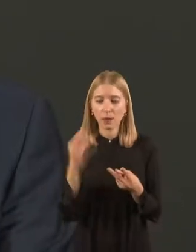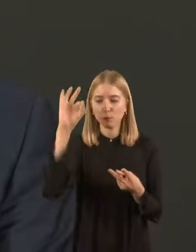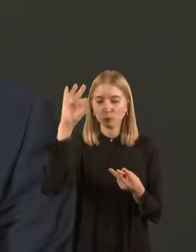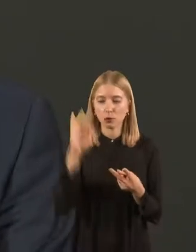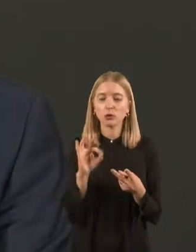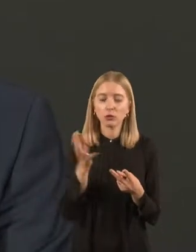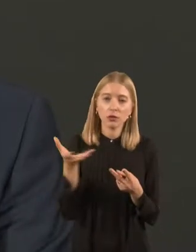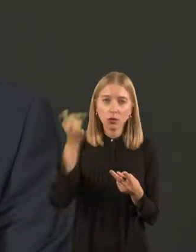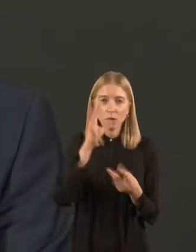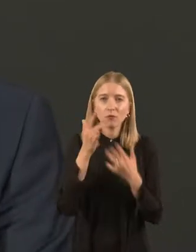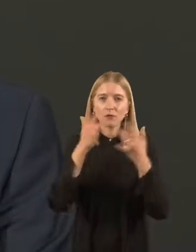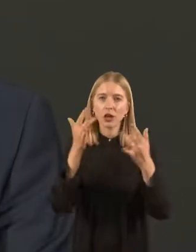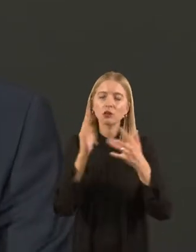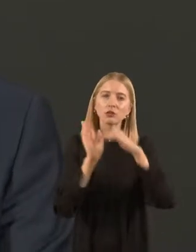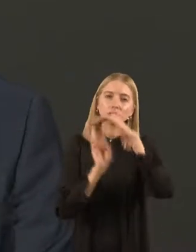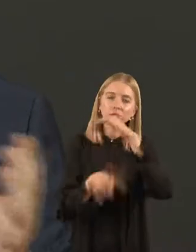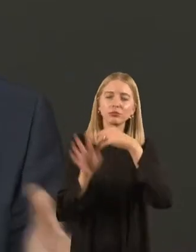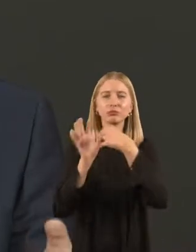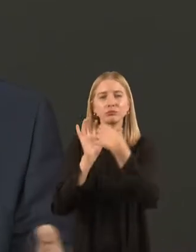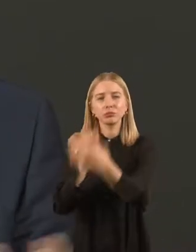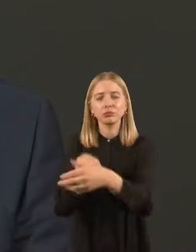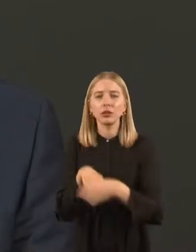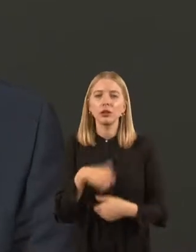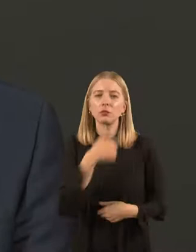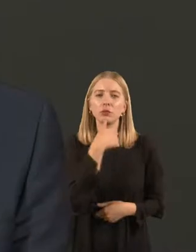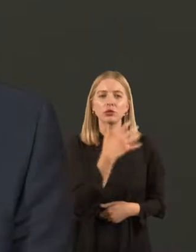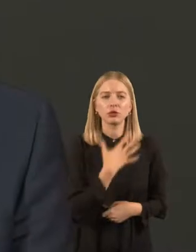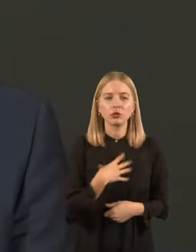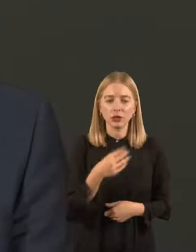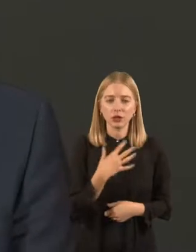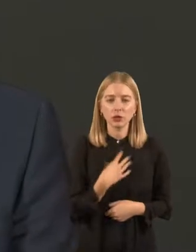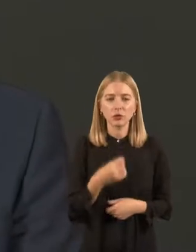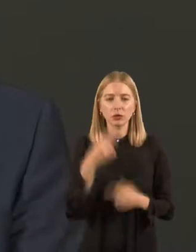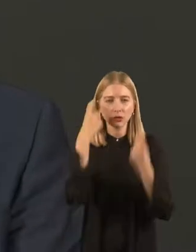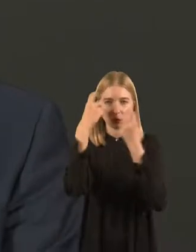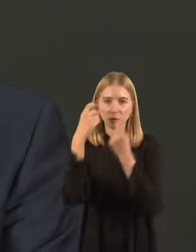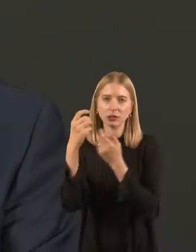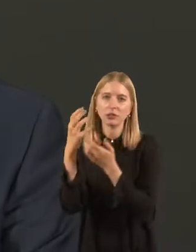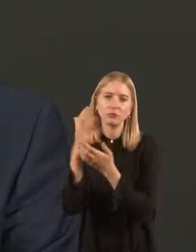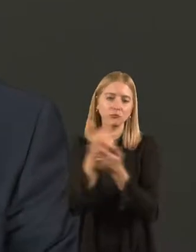question. We should also increase